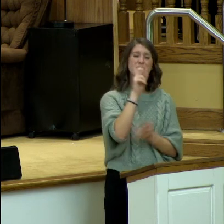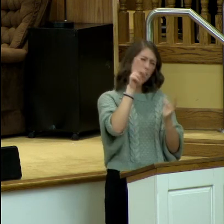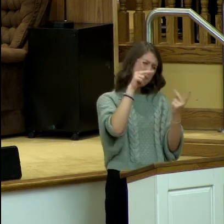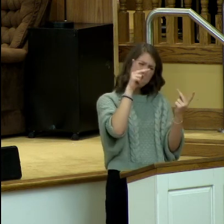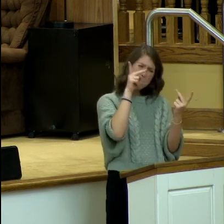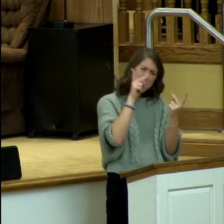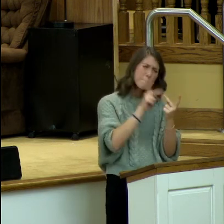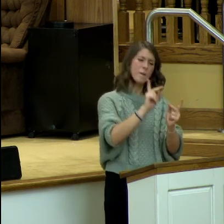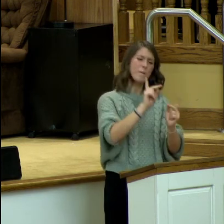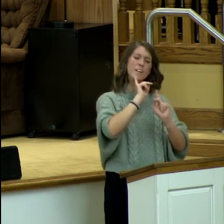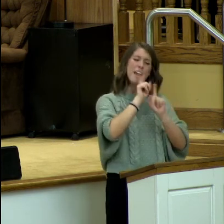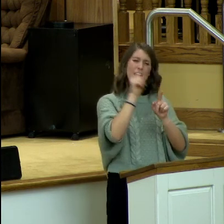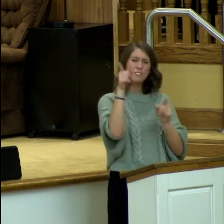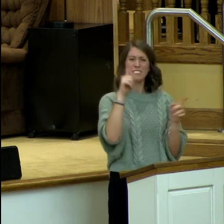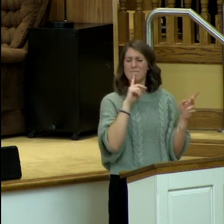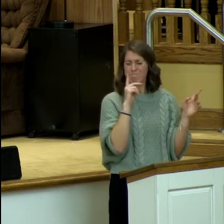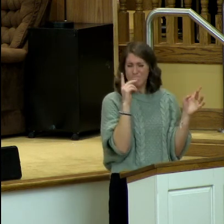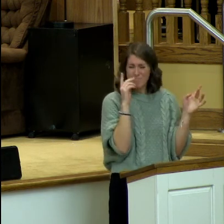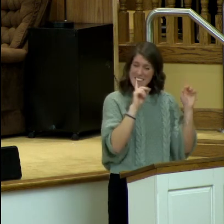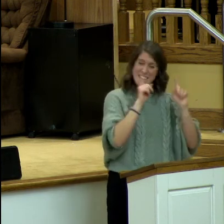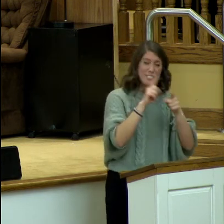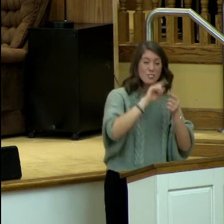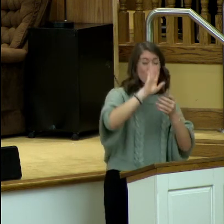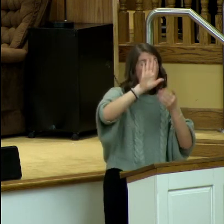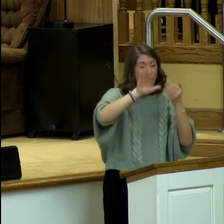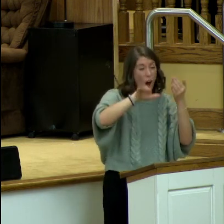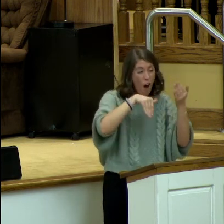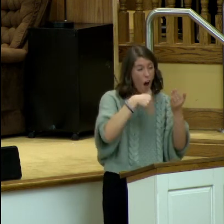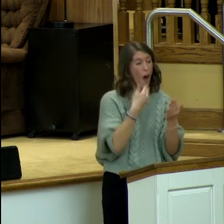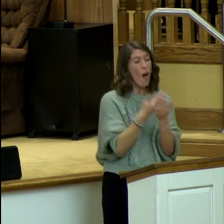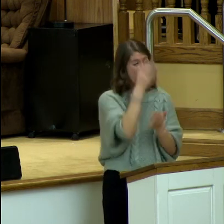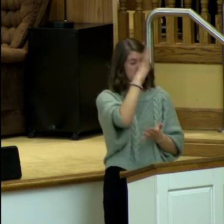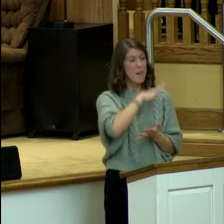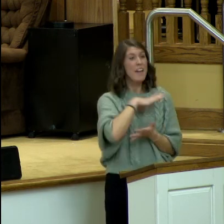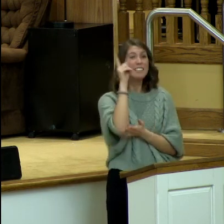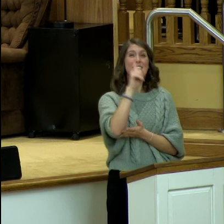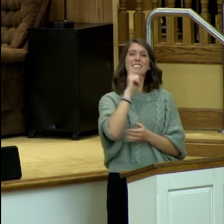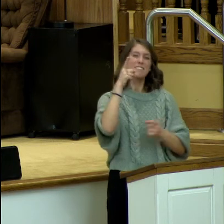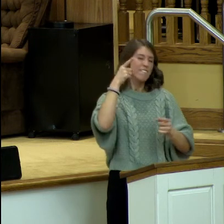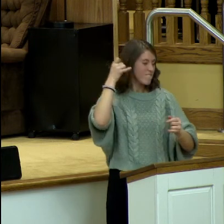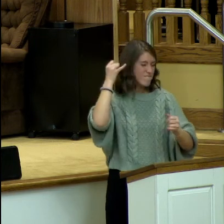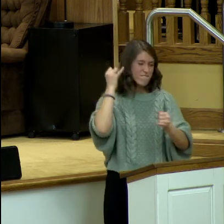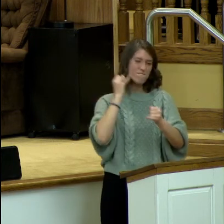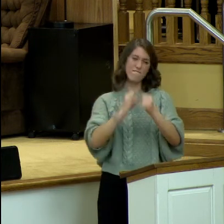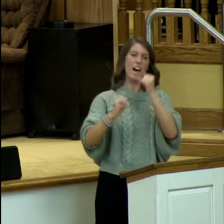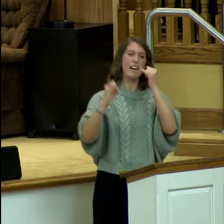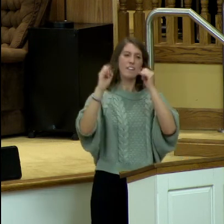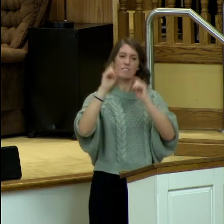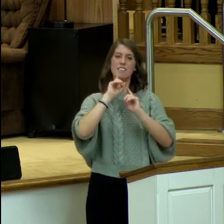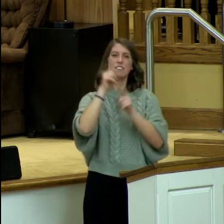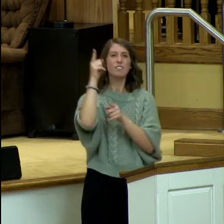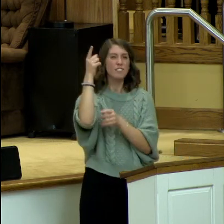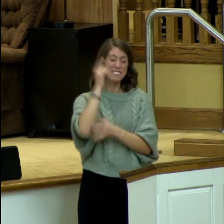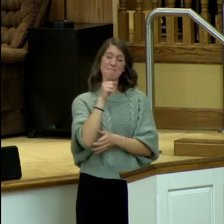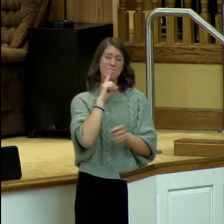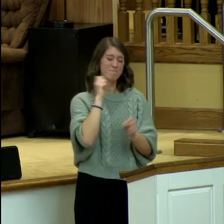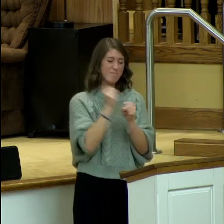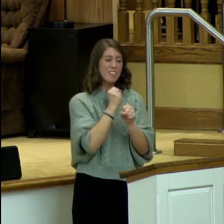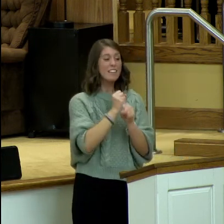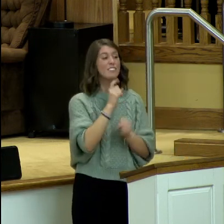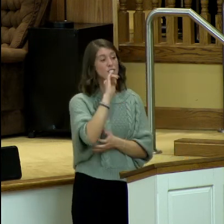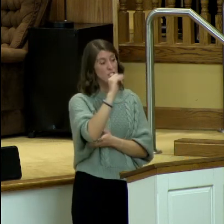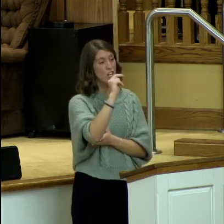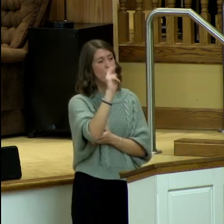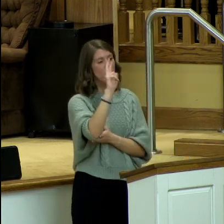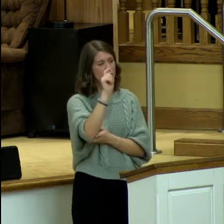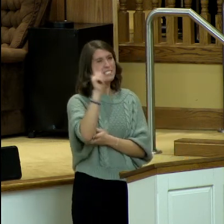perfect answer. He is the solution to all mankind. He is the final product. He is John 3:16. He is